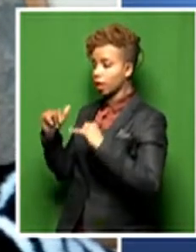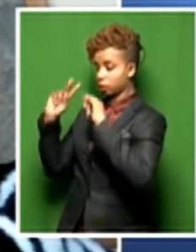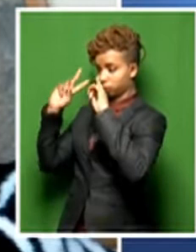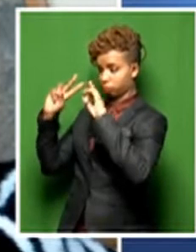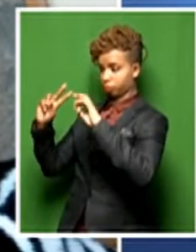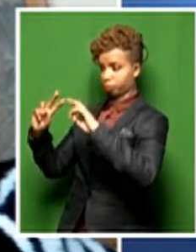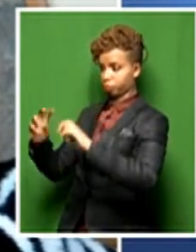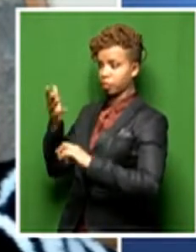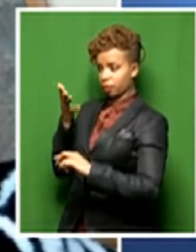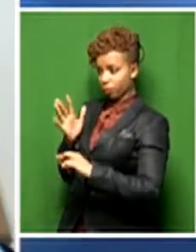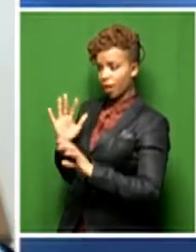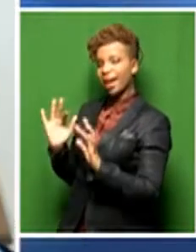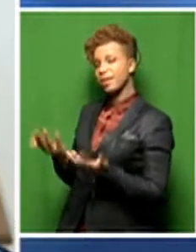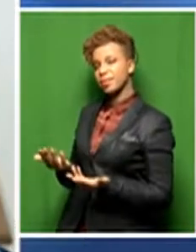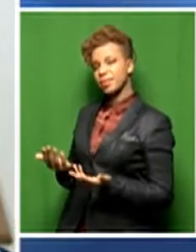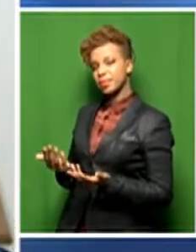You just